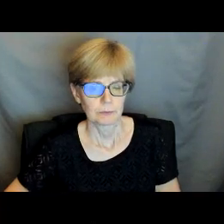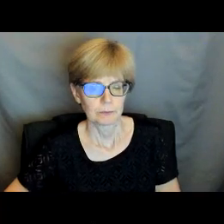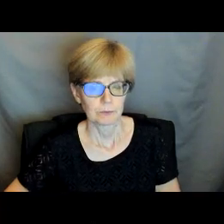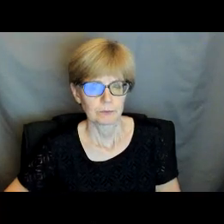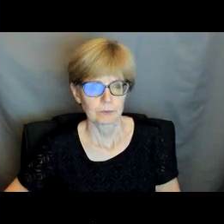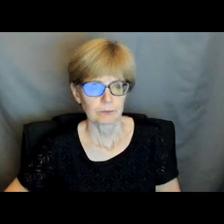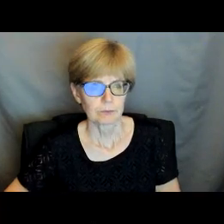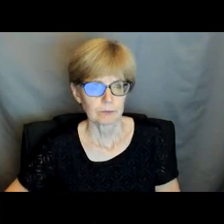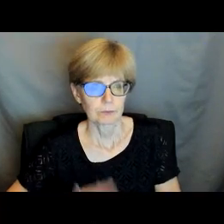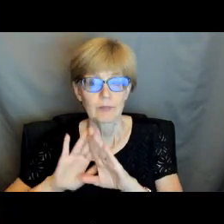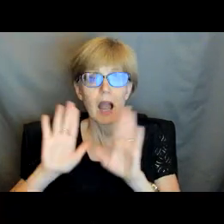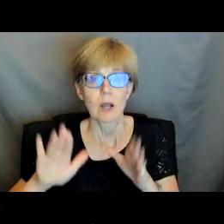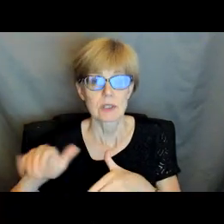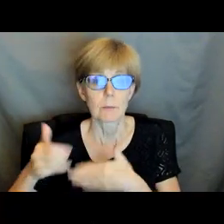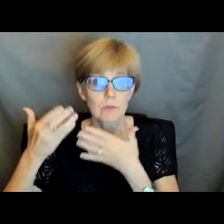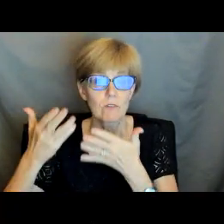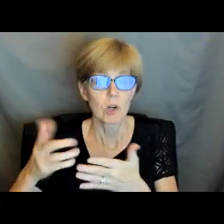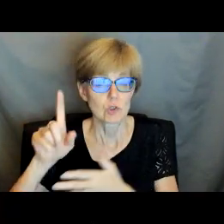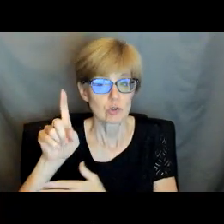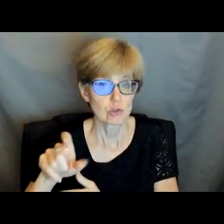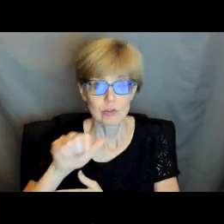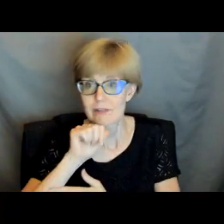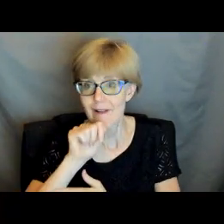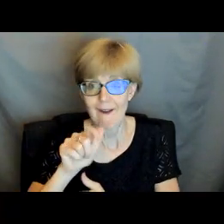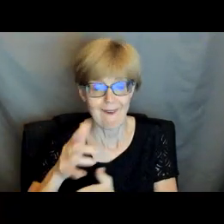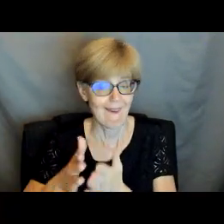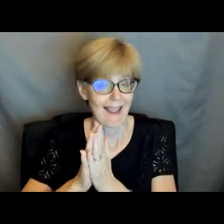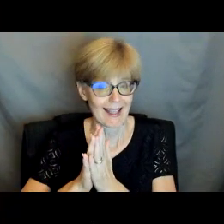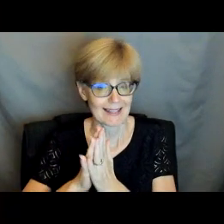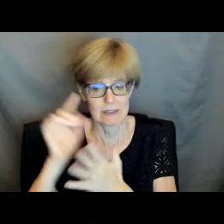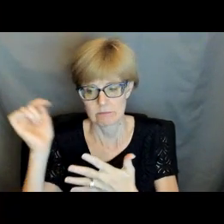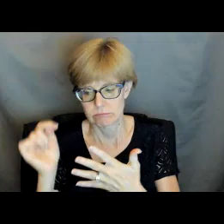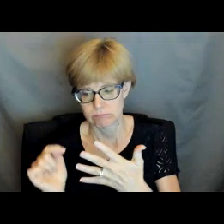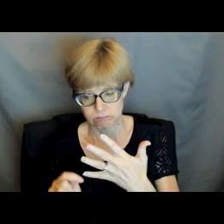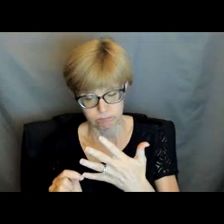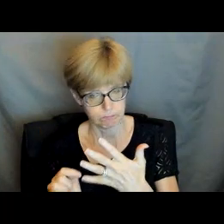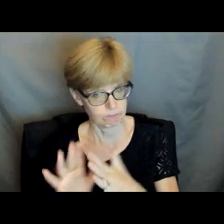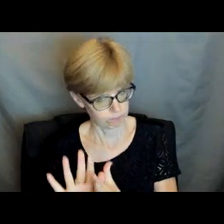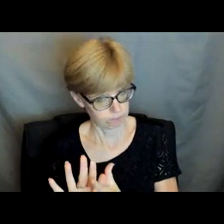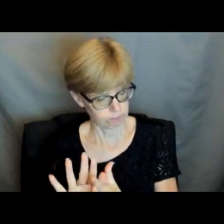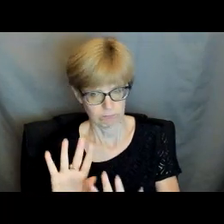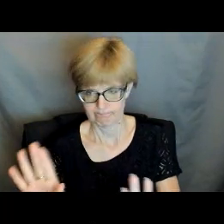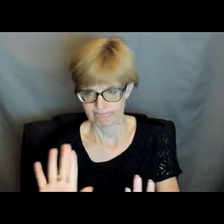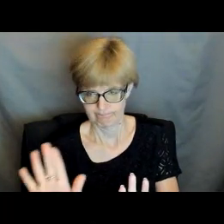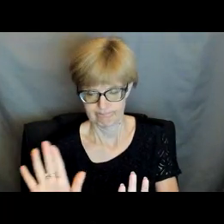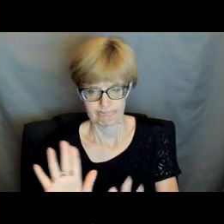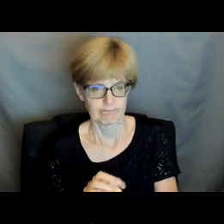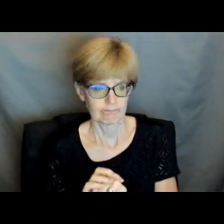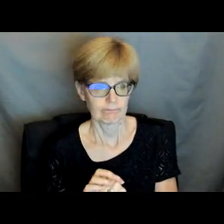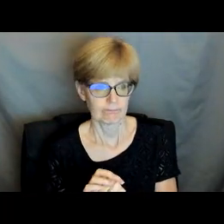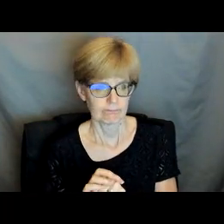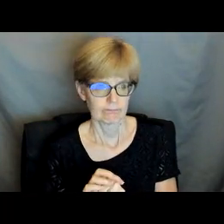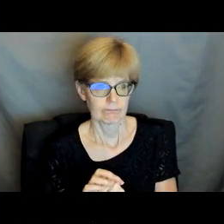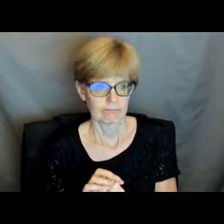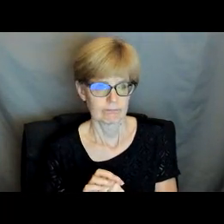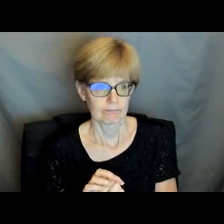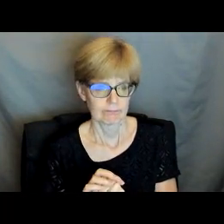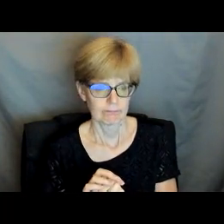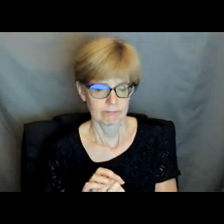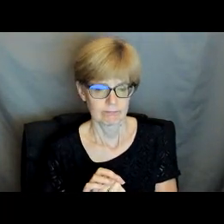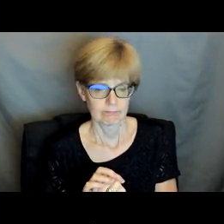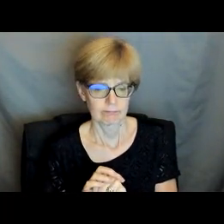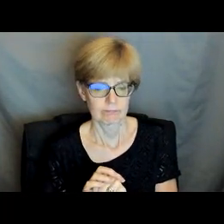Now, a housing provider should not ask the following things, should steer very far away from these as they're